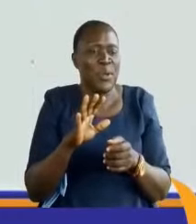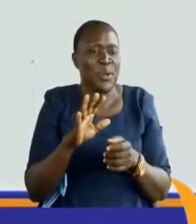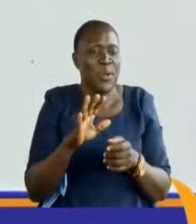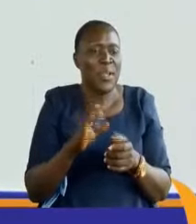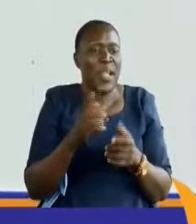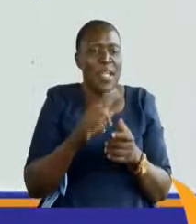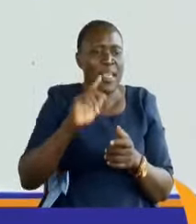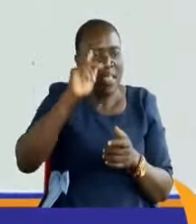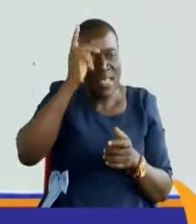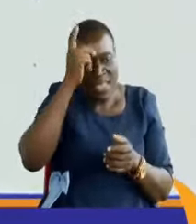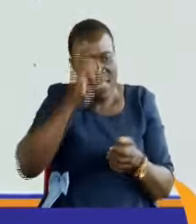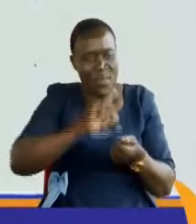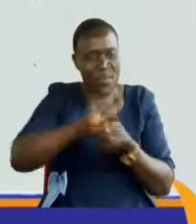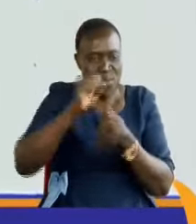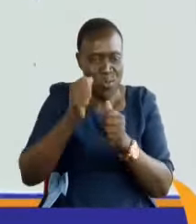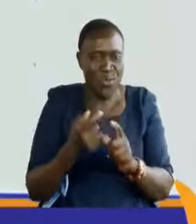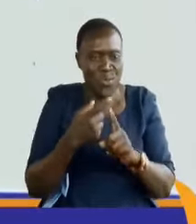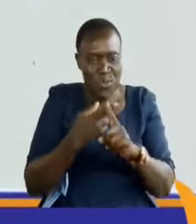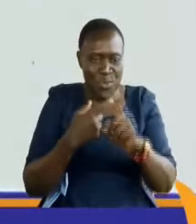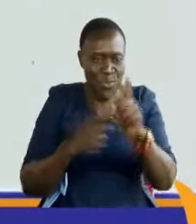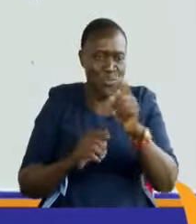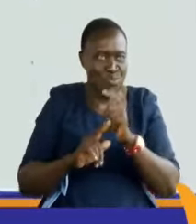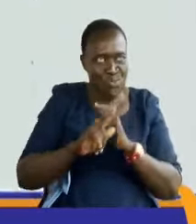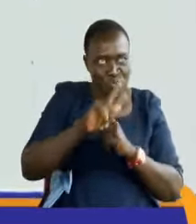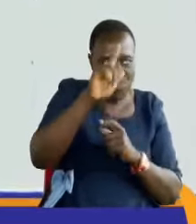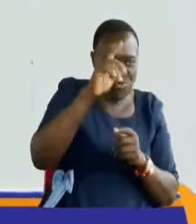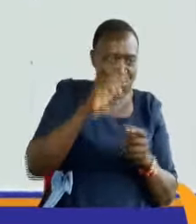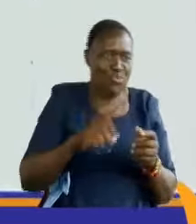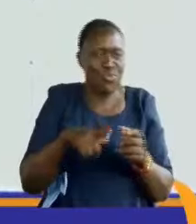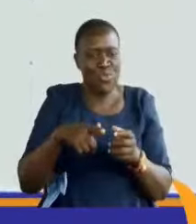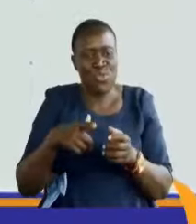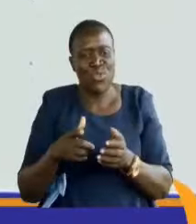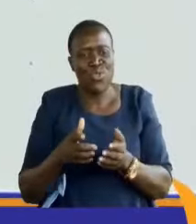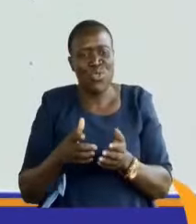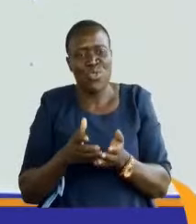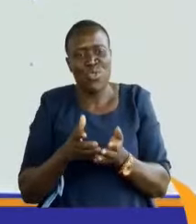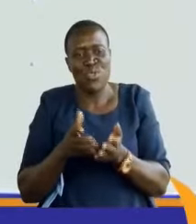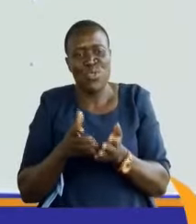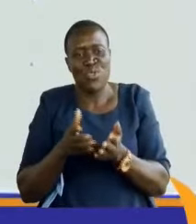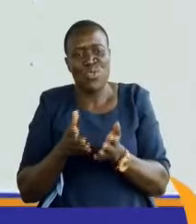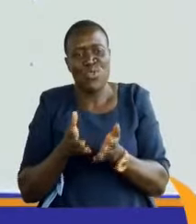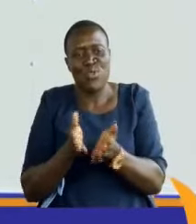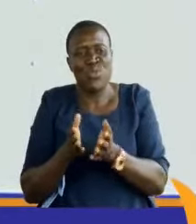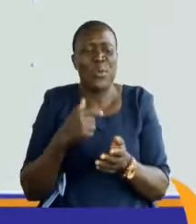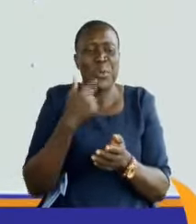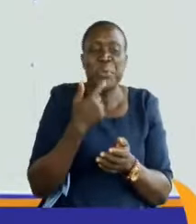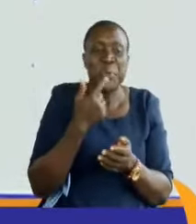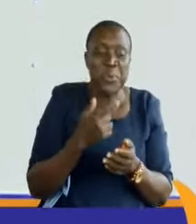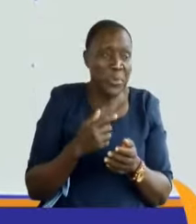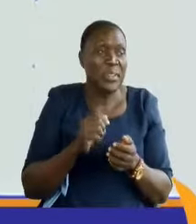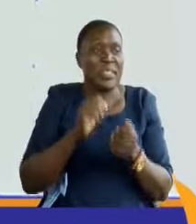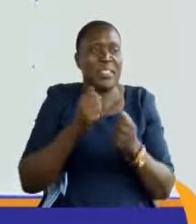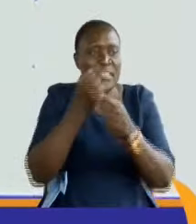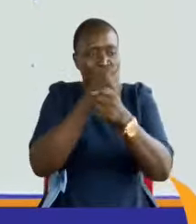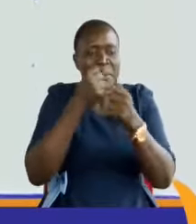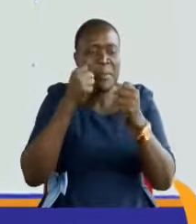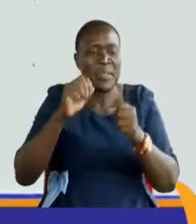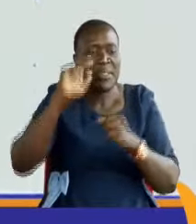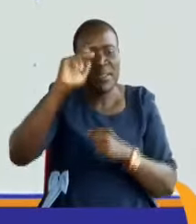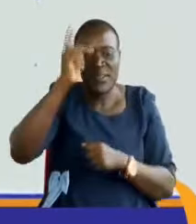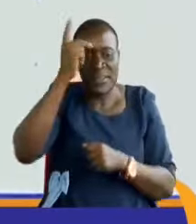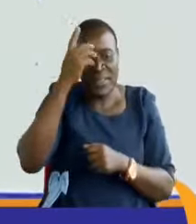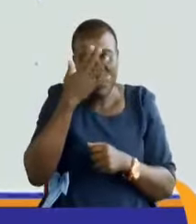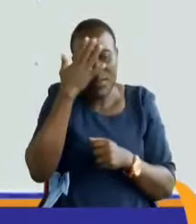the mountain to the lake. And I can tell you it will no longer matter who becomes the president of Kenya, because this region would have been opened